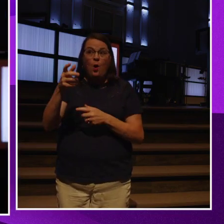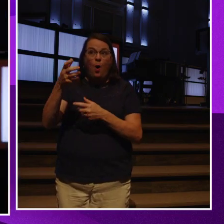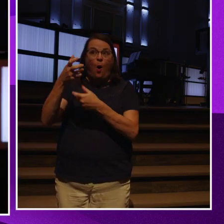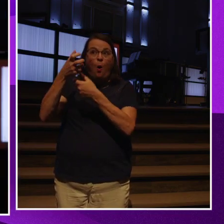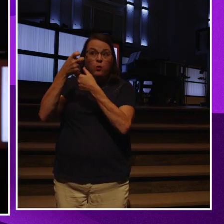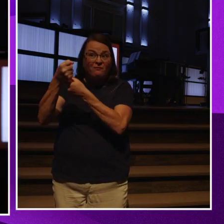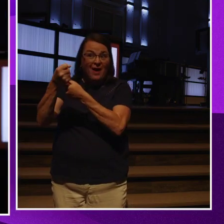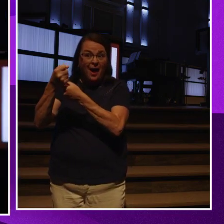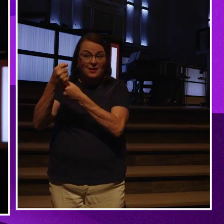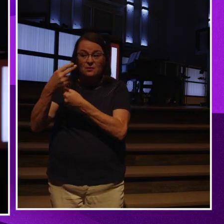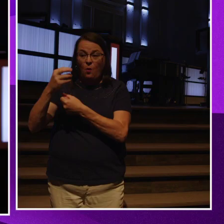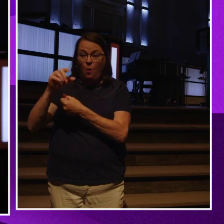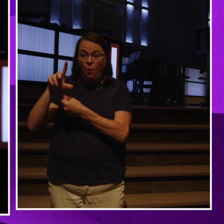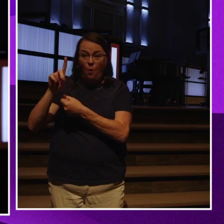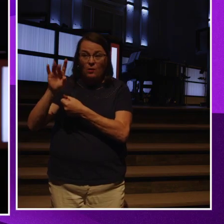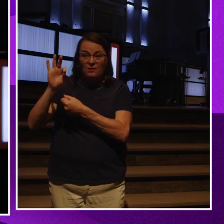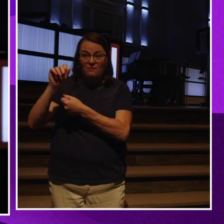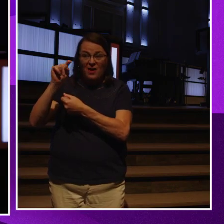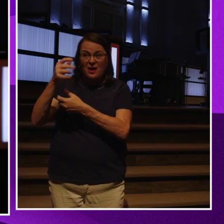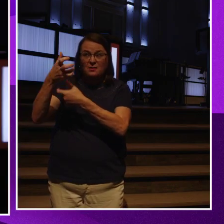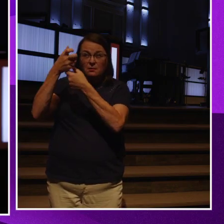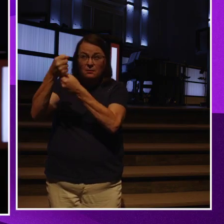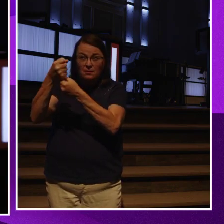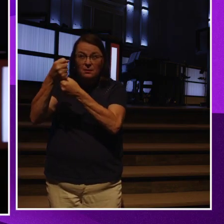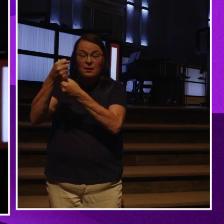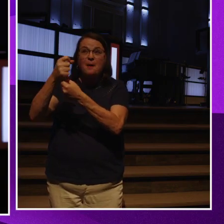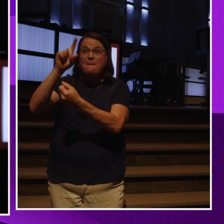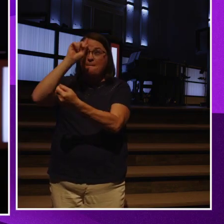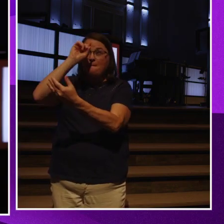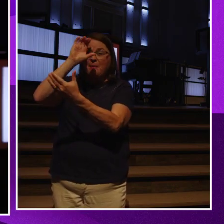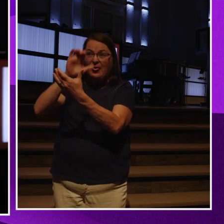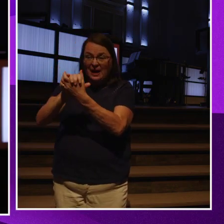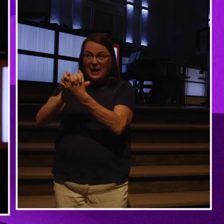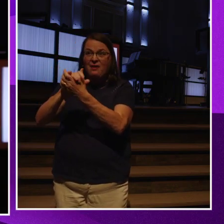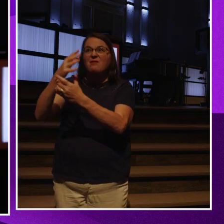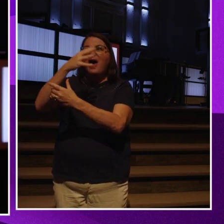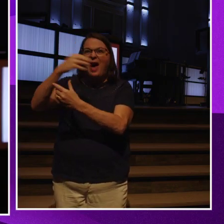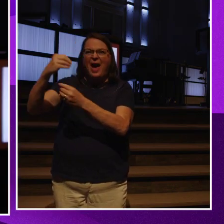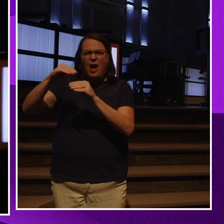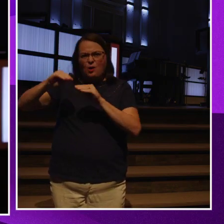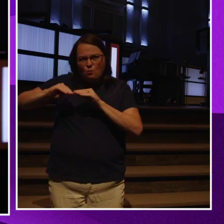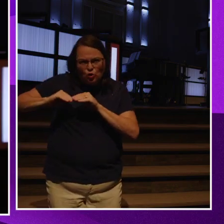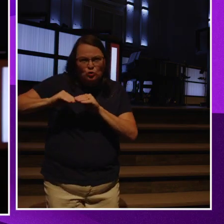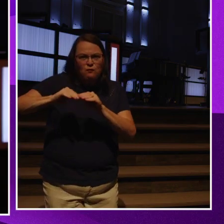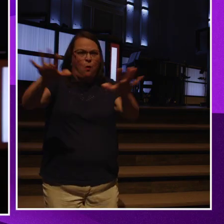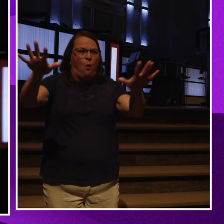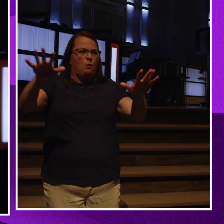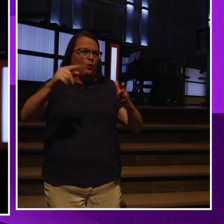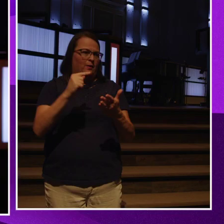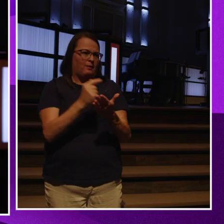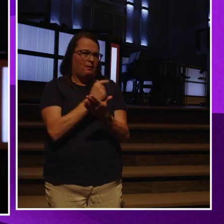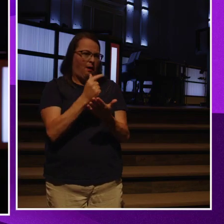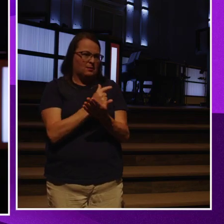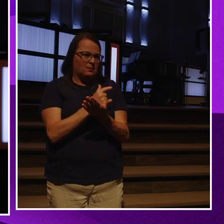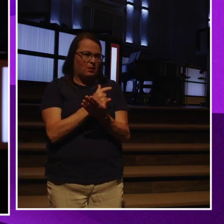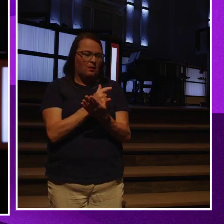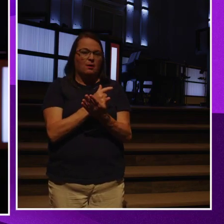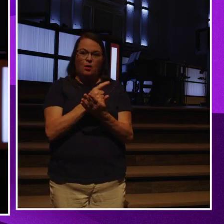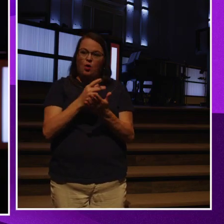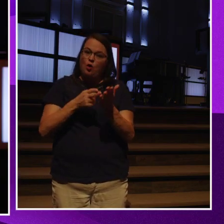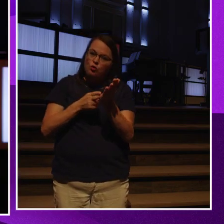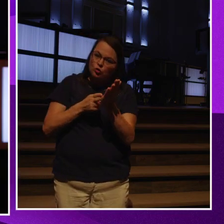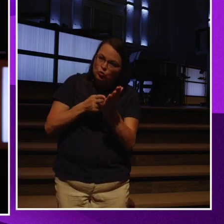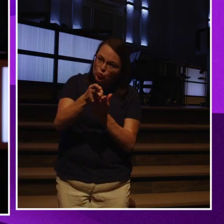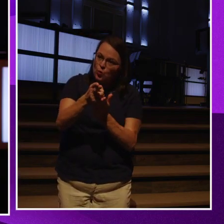You believe. You push forward the gospel. The truth of the gospel.